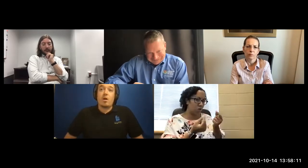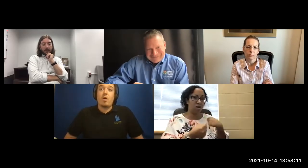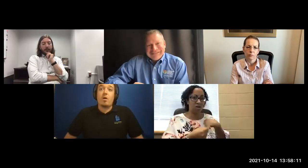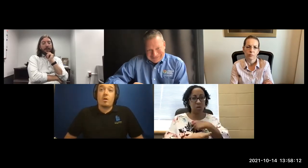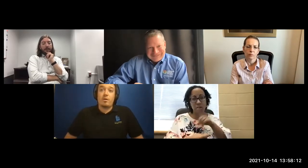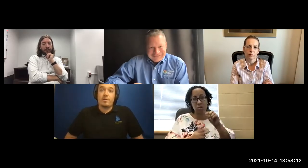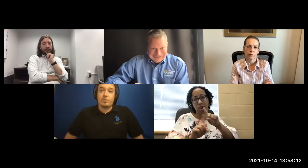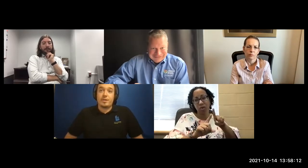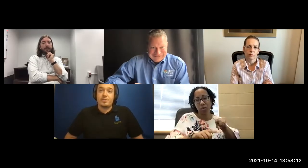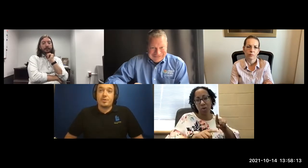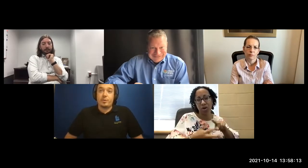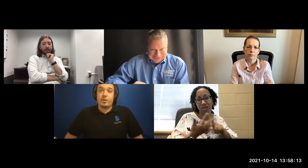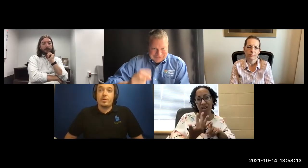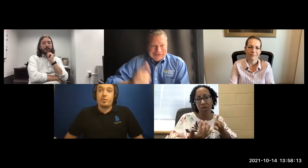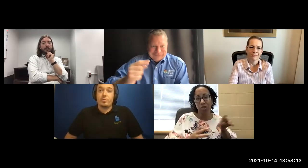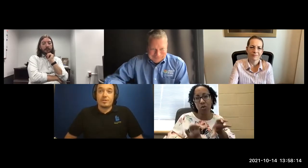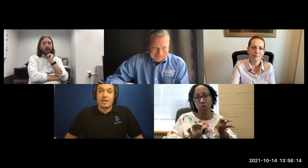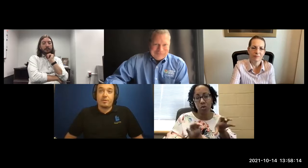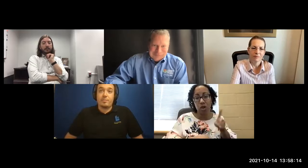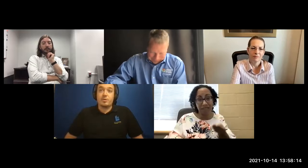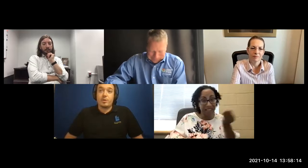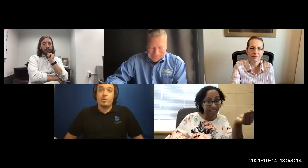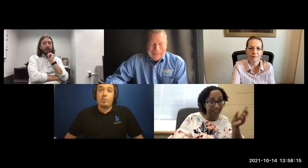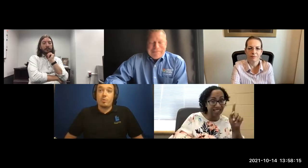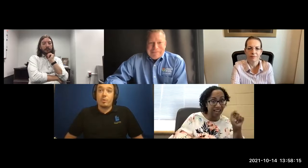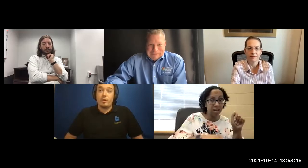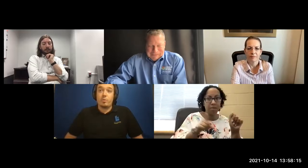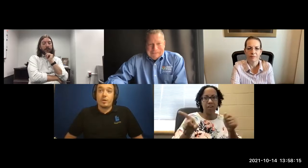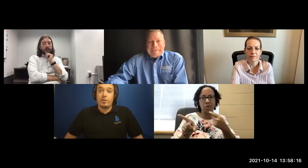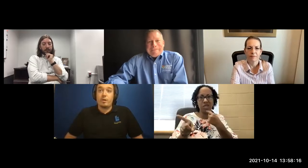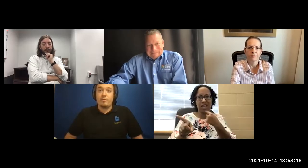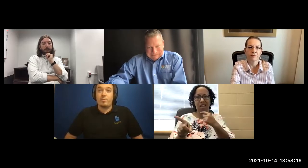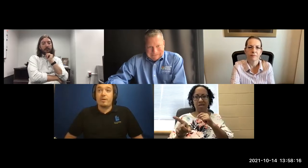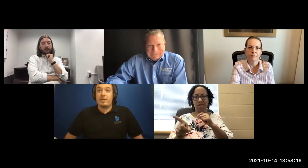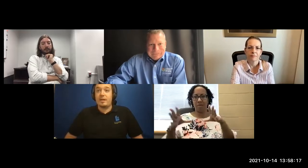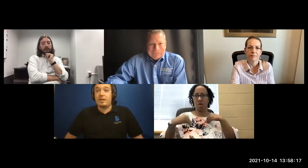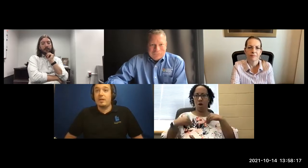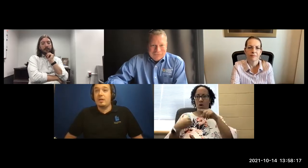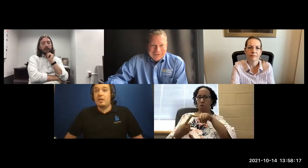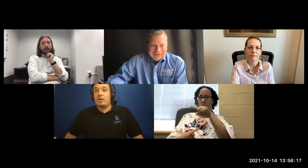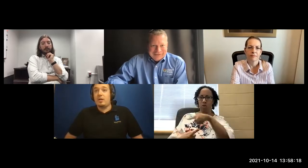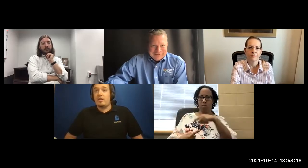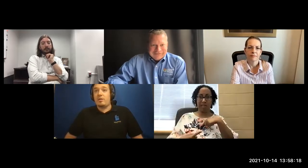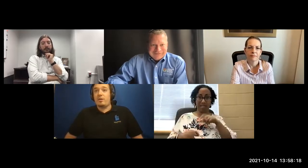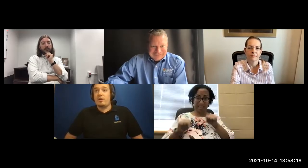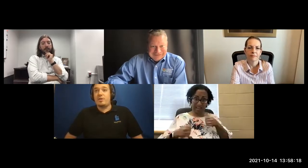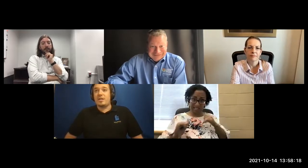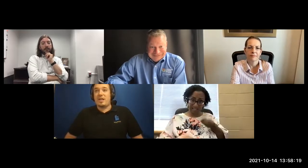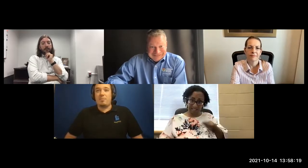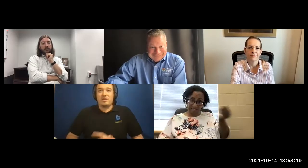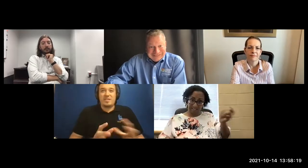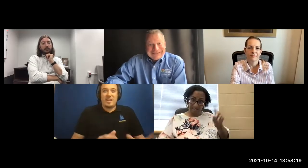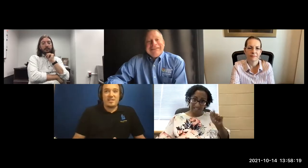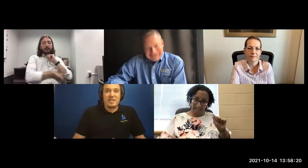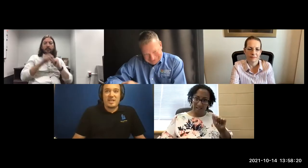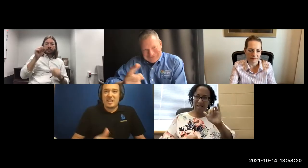we check on our individual states to make sure we do things accurately, because we do report what we do if we provide data. And then you're saying